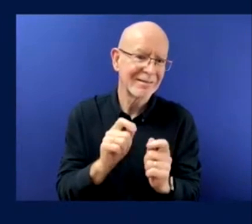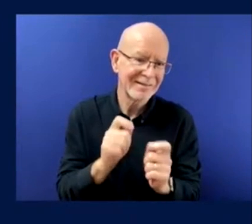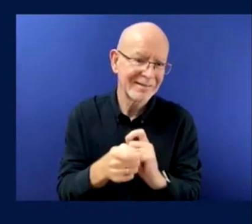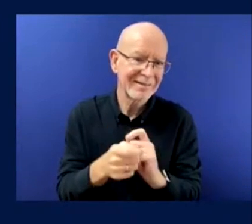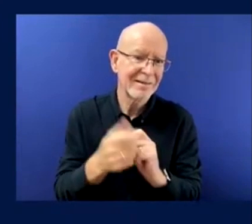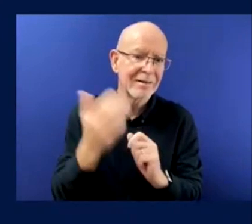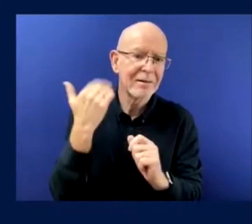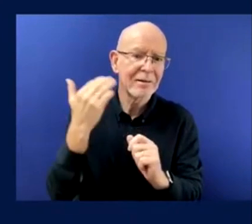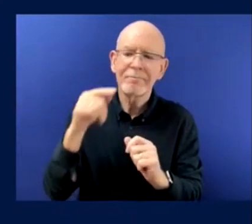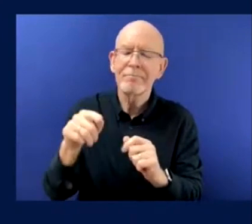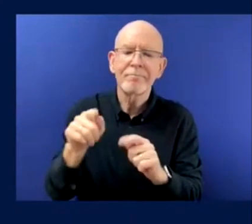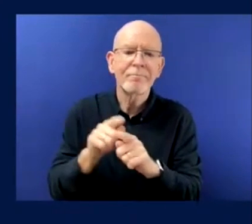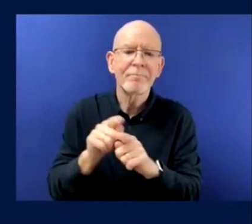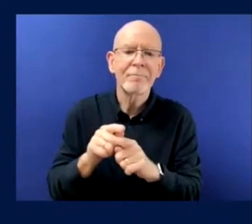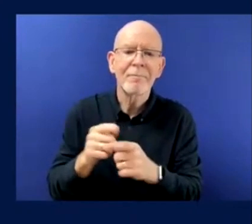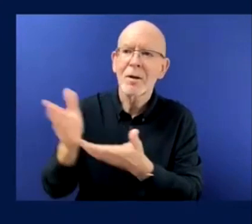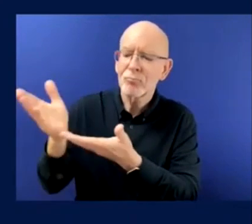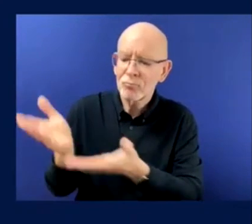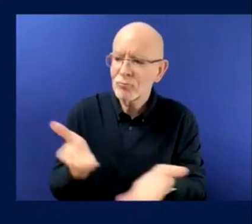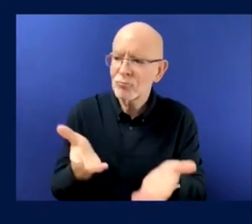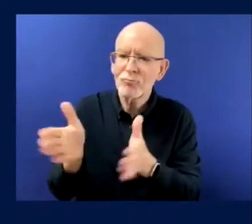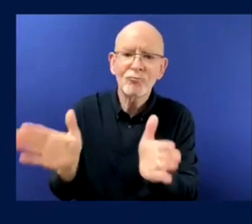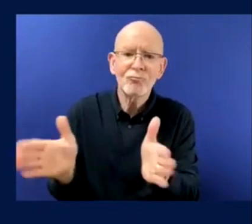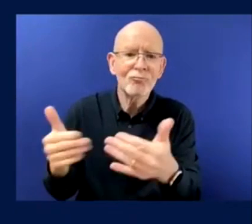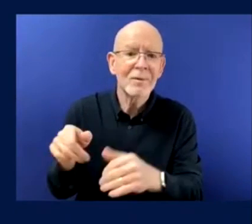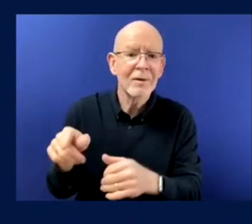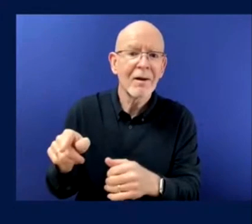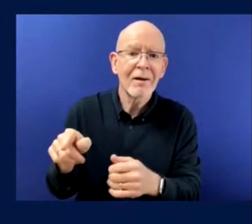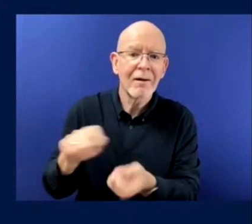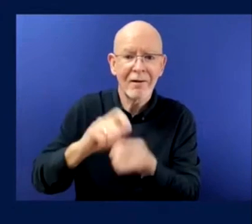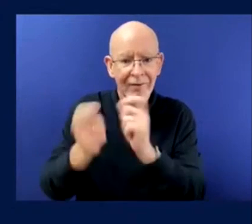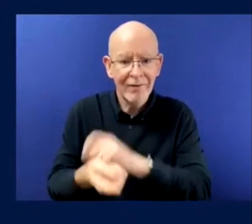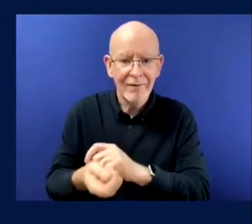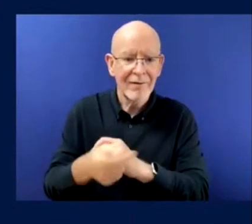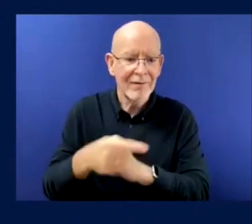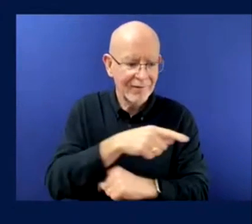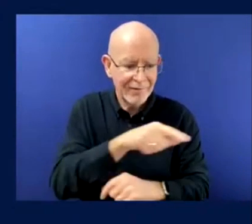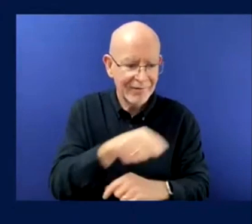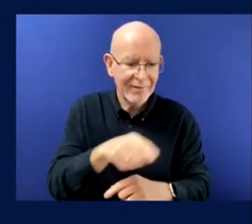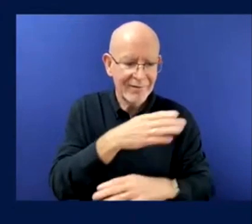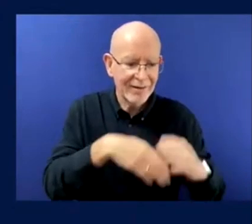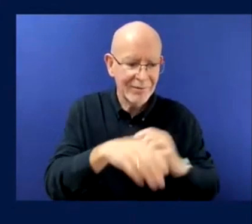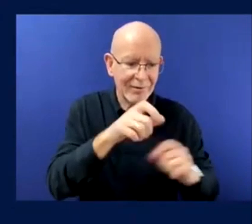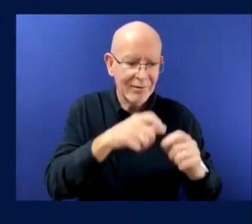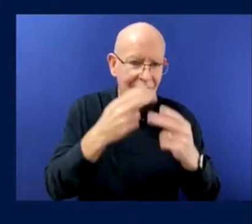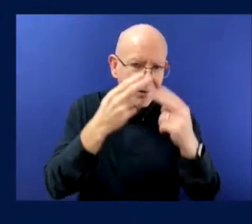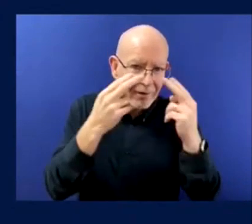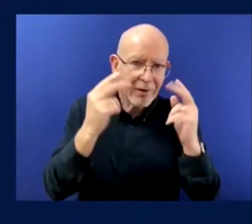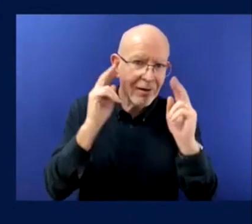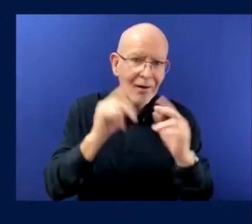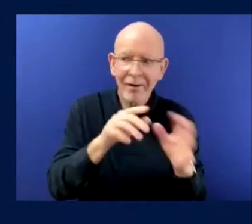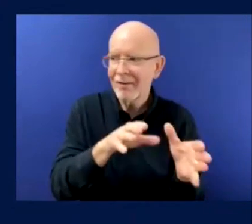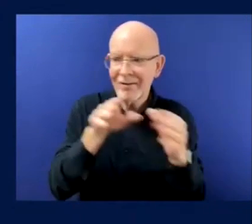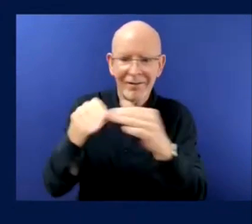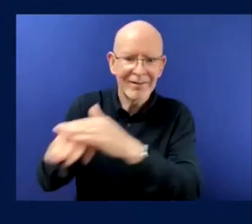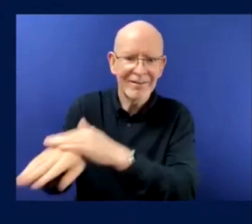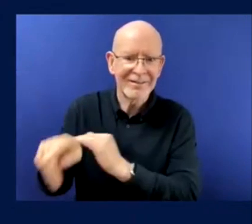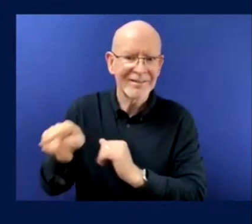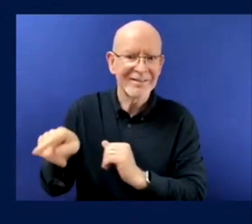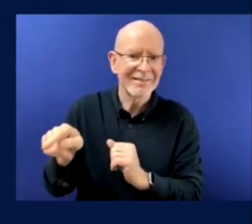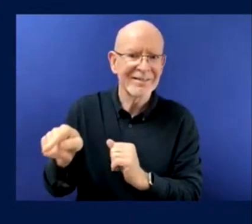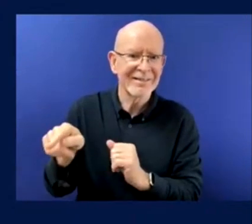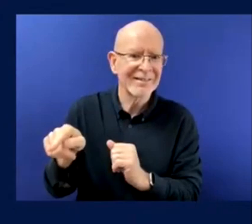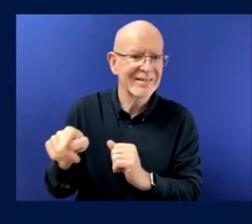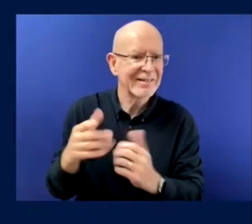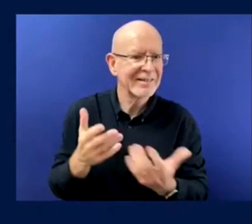in there they can get sensory stimulation if they need it. So this could be from things like light up bubble tubes.